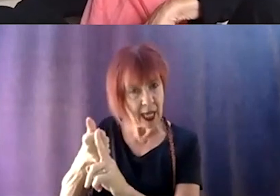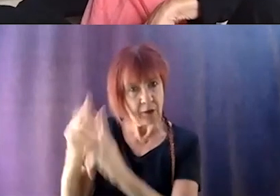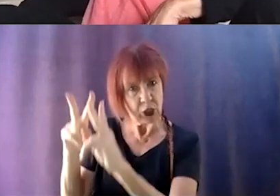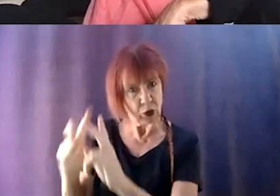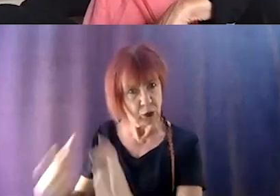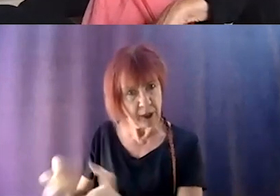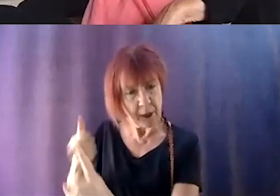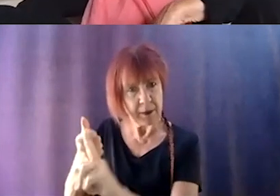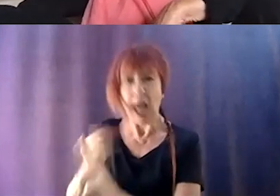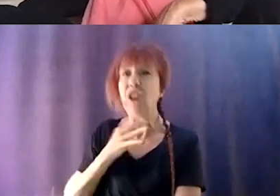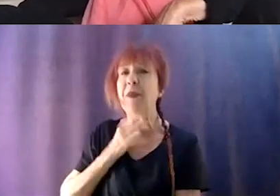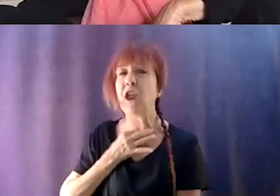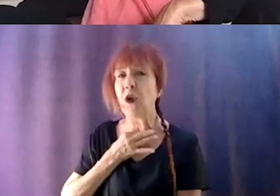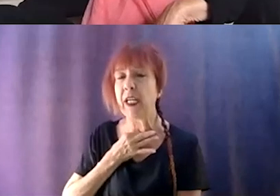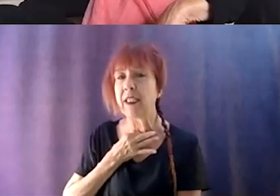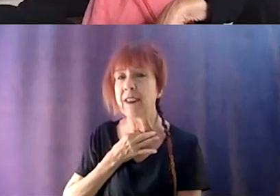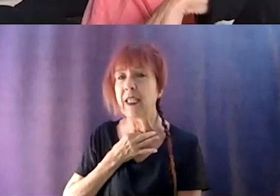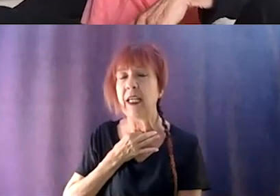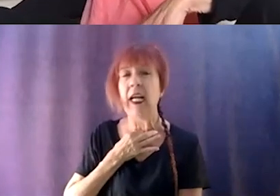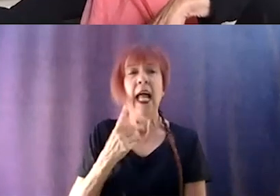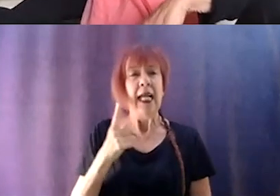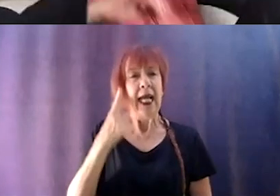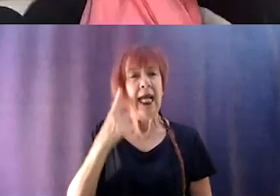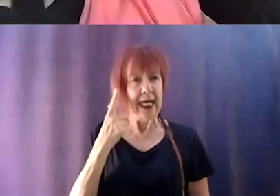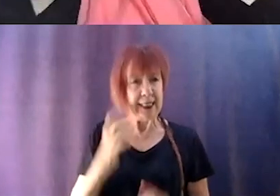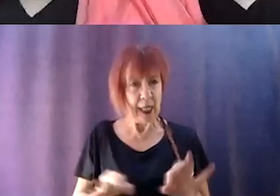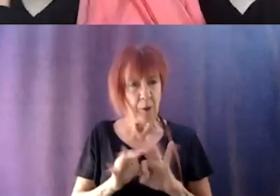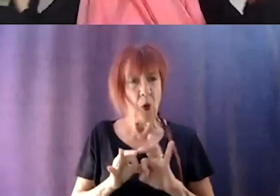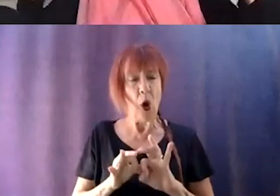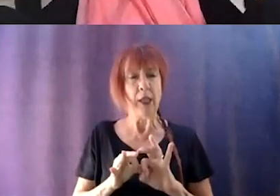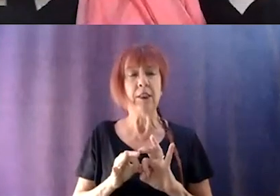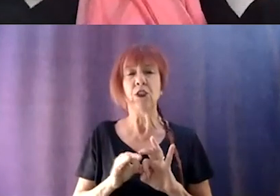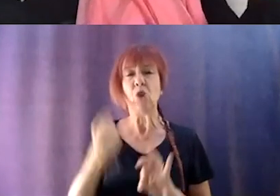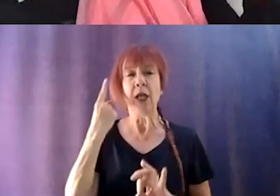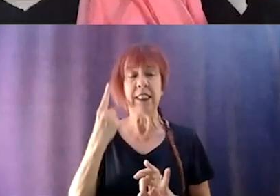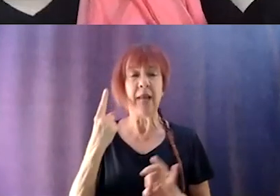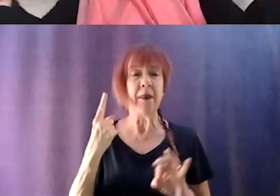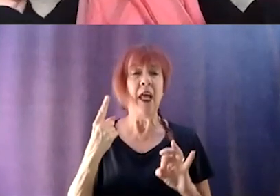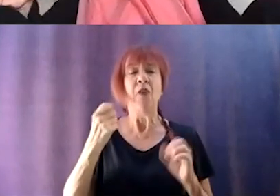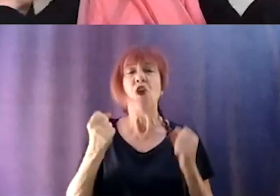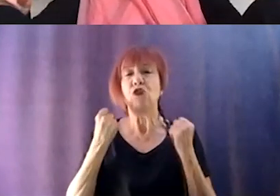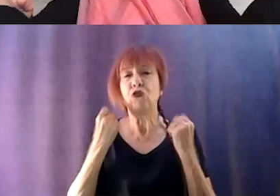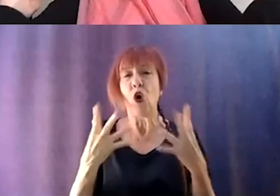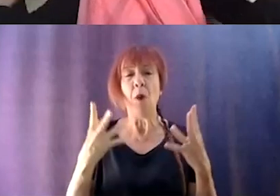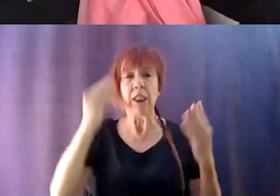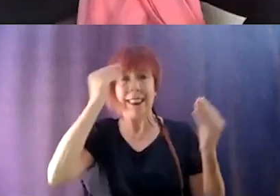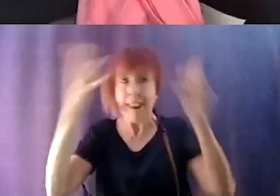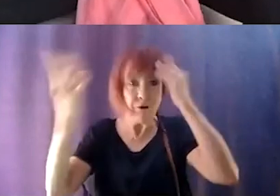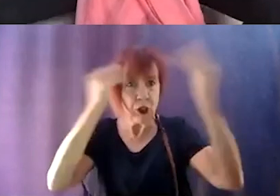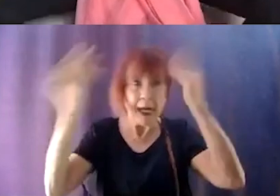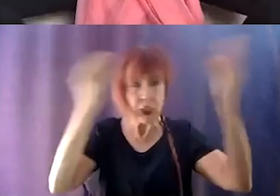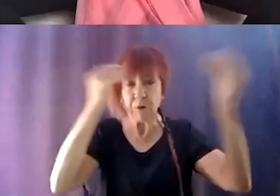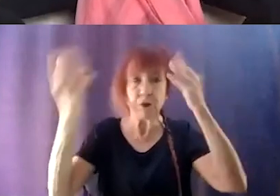very important. People has to understand, with all the accumulation of news from one side to another, they